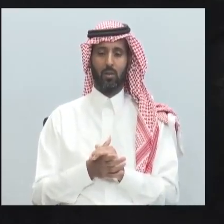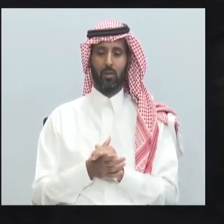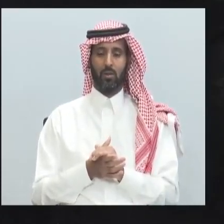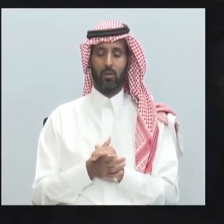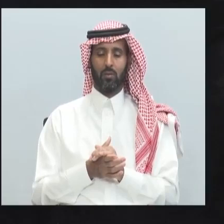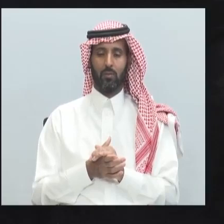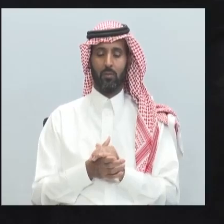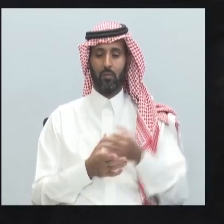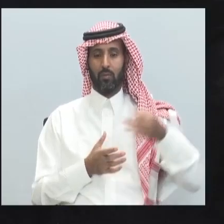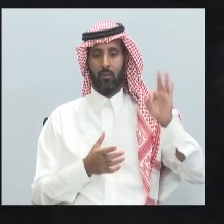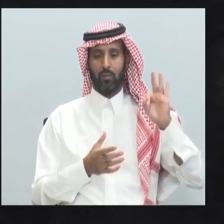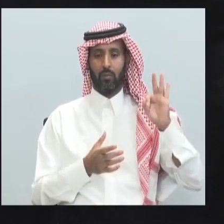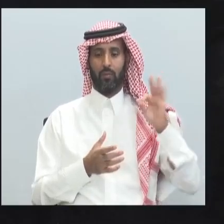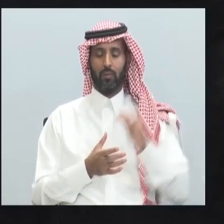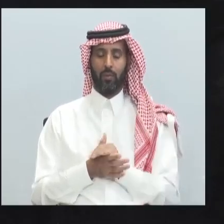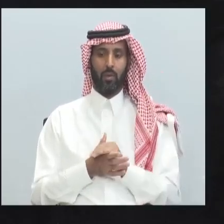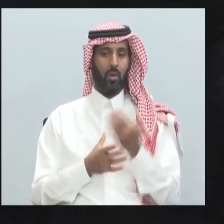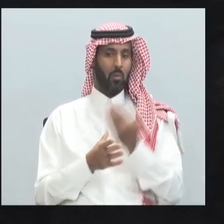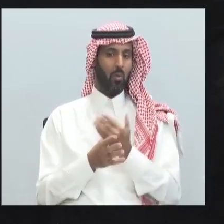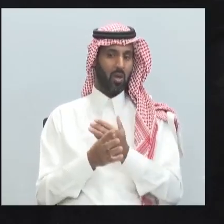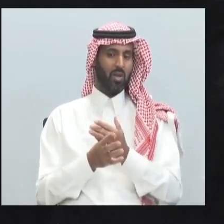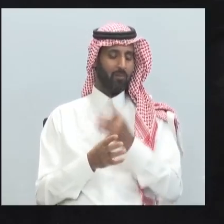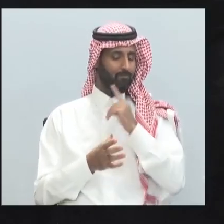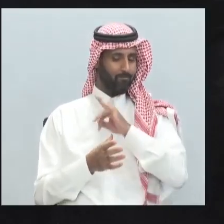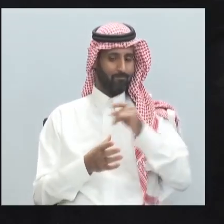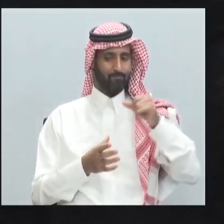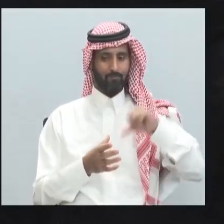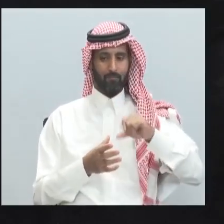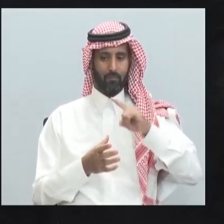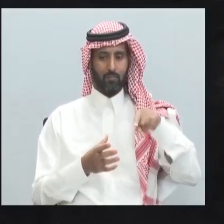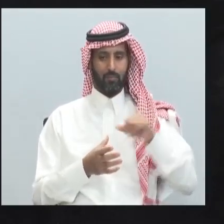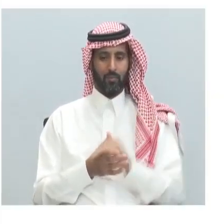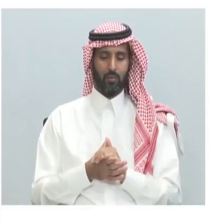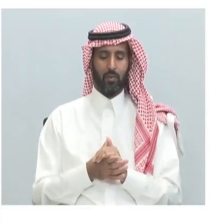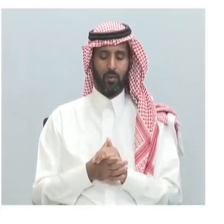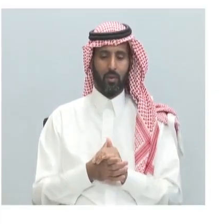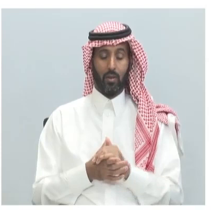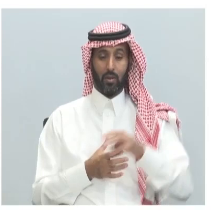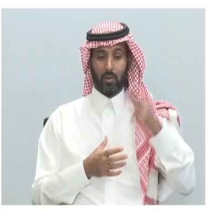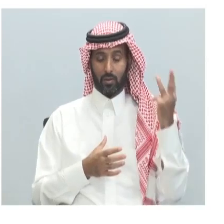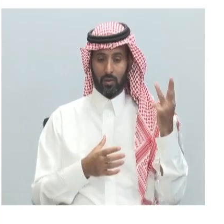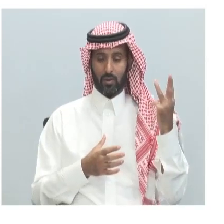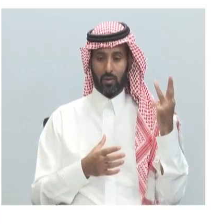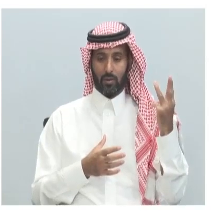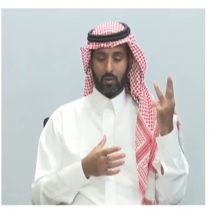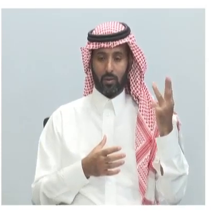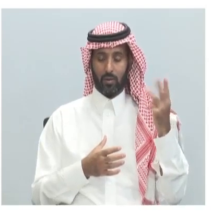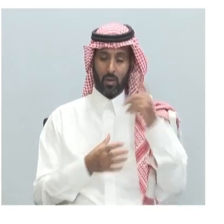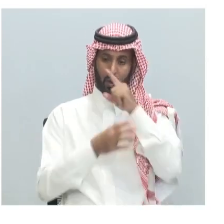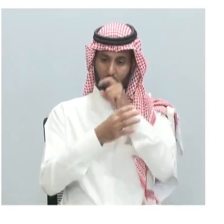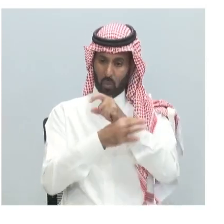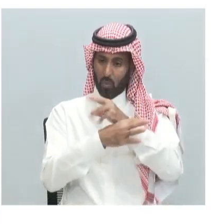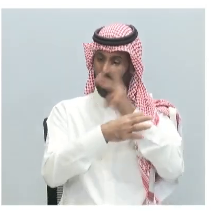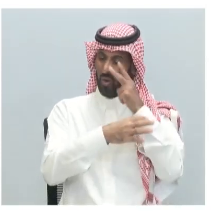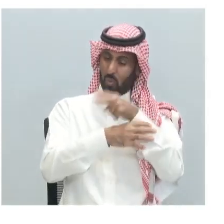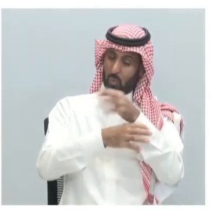will choose F. Why? Because it's false. Okay. Now, number three. Falcons can